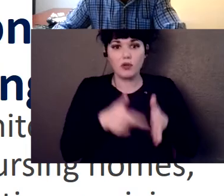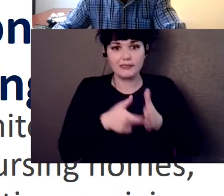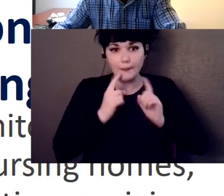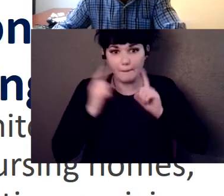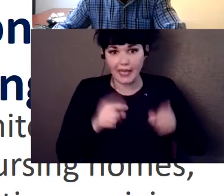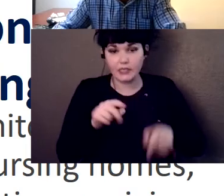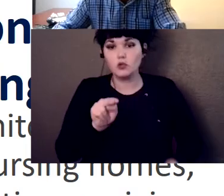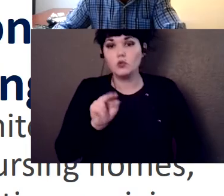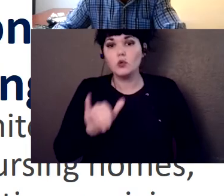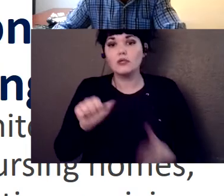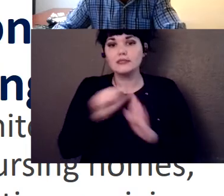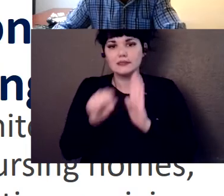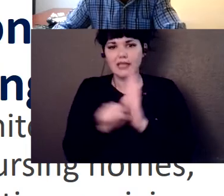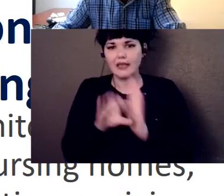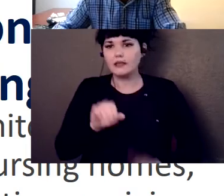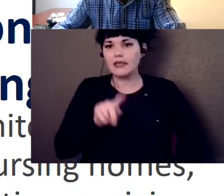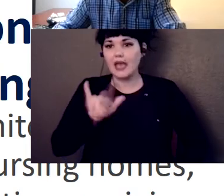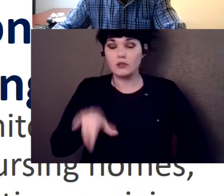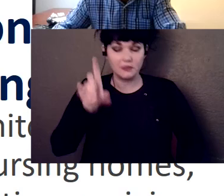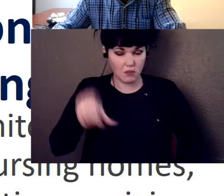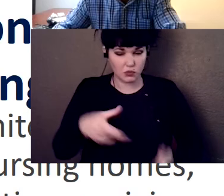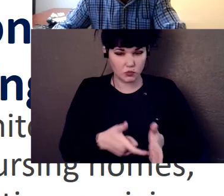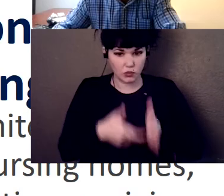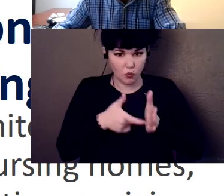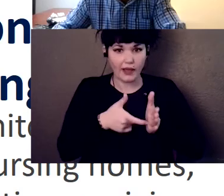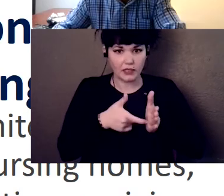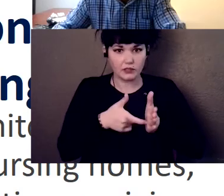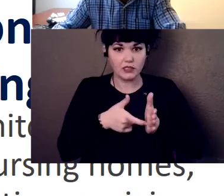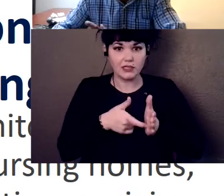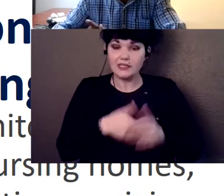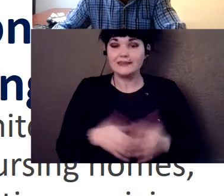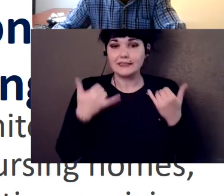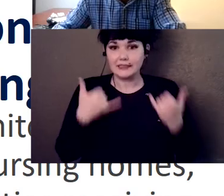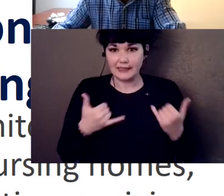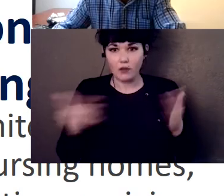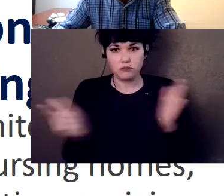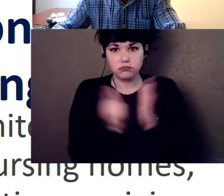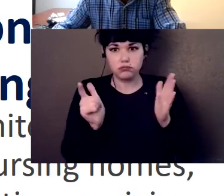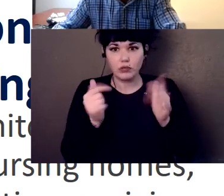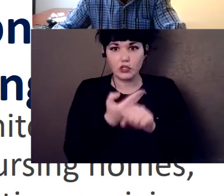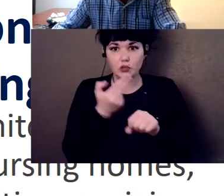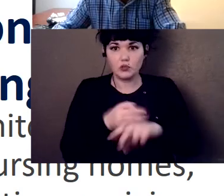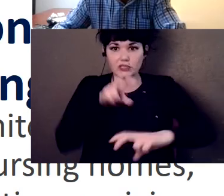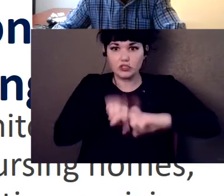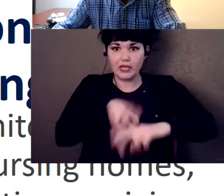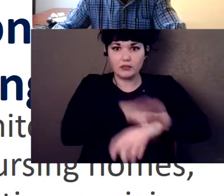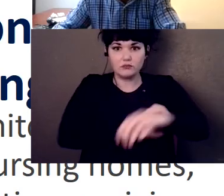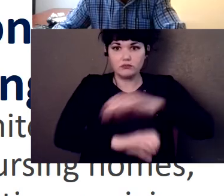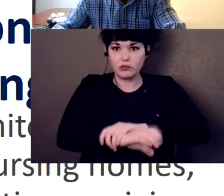and counties must take immediate steps to ban their use altogether. So just another example.